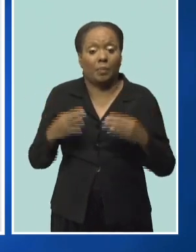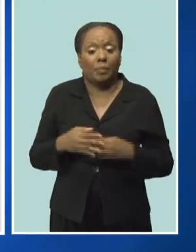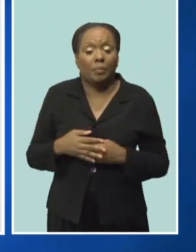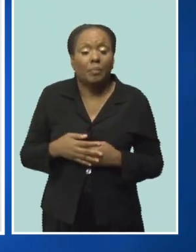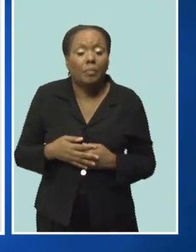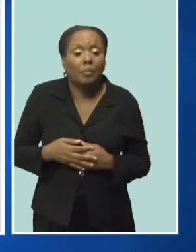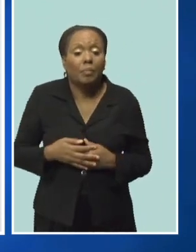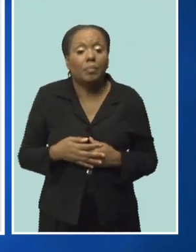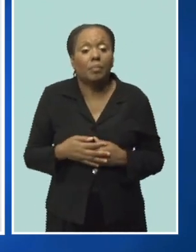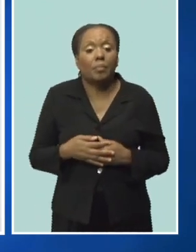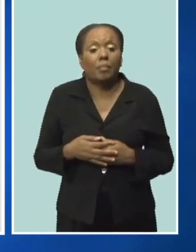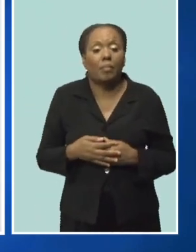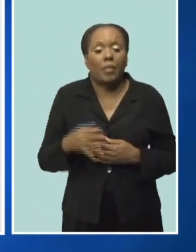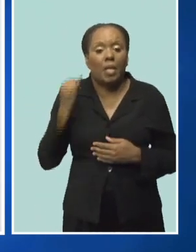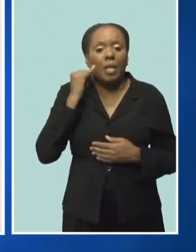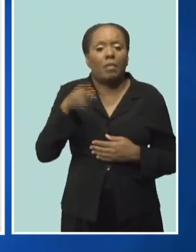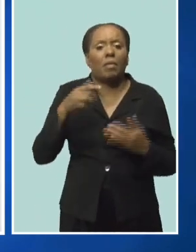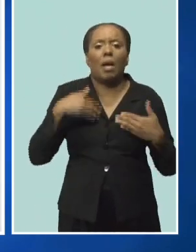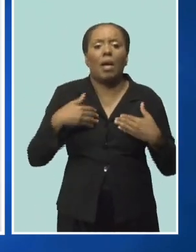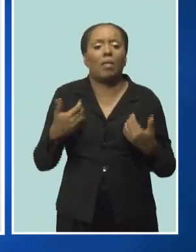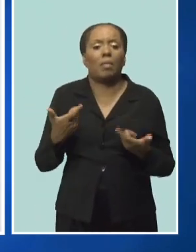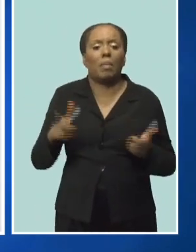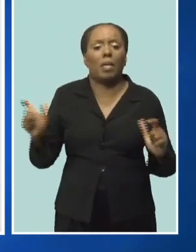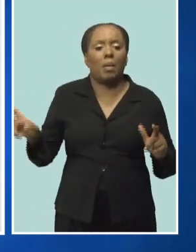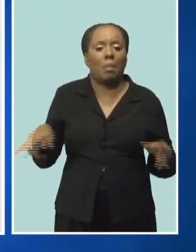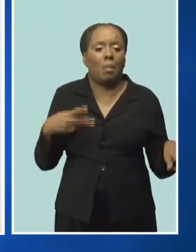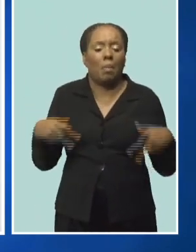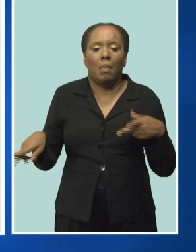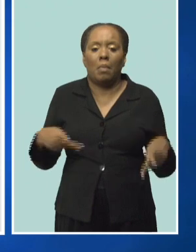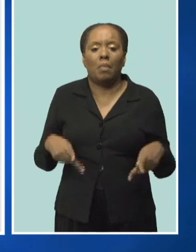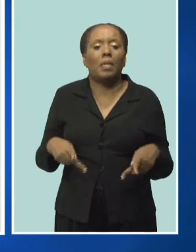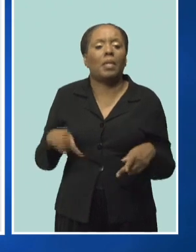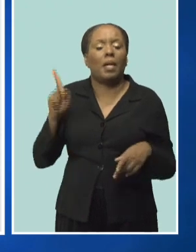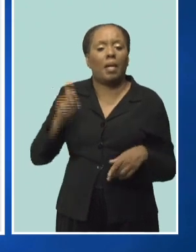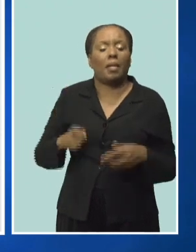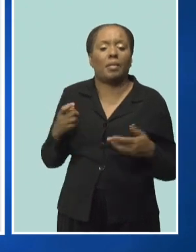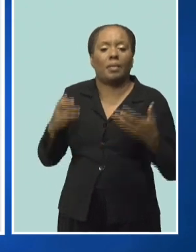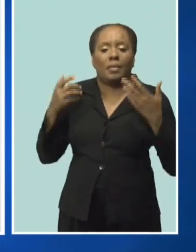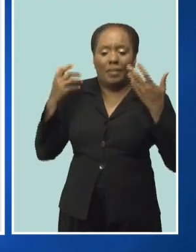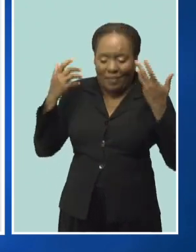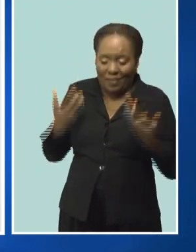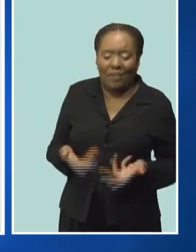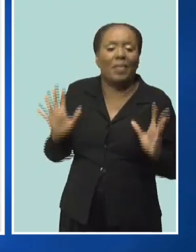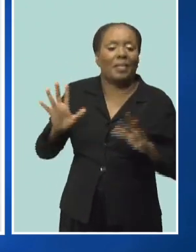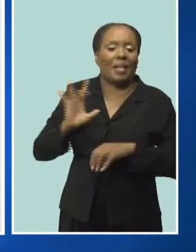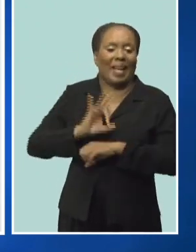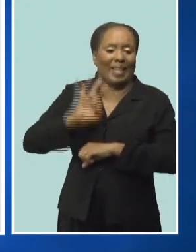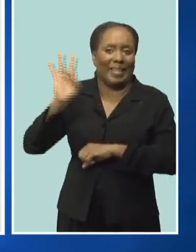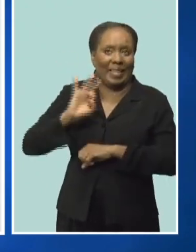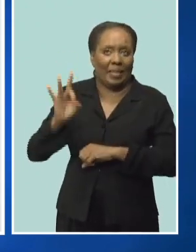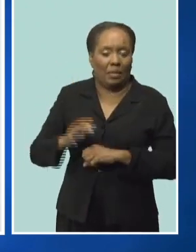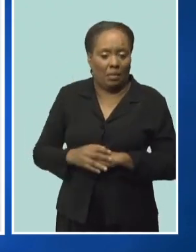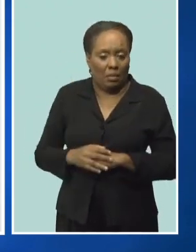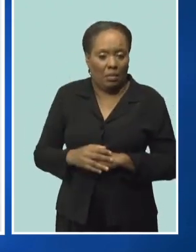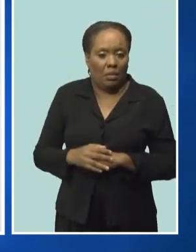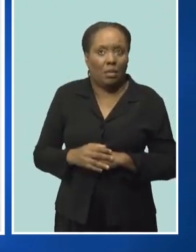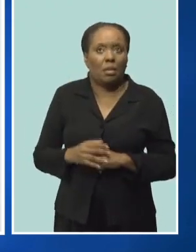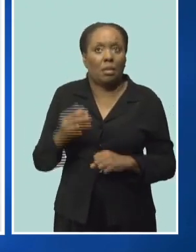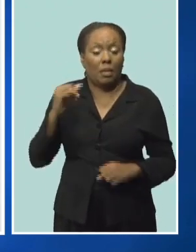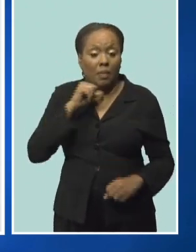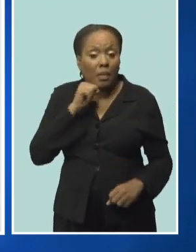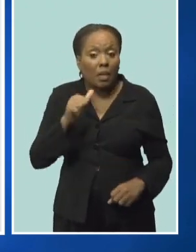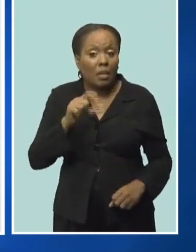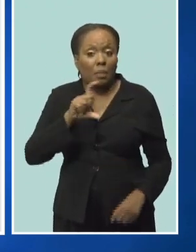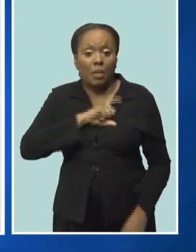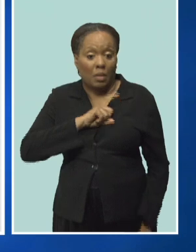have promotions or public fetes, nothing can go on beyond 8 p.m. tomorrow. If not, we will have to ask the police to come and have a word